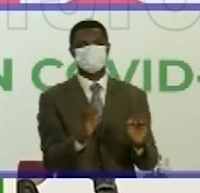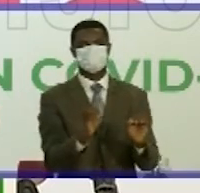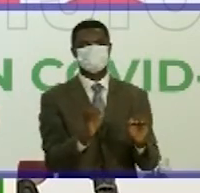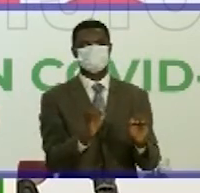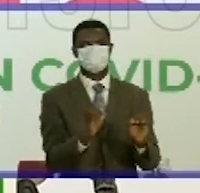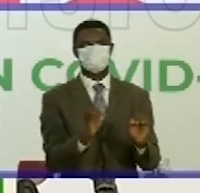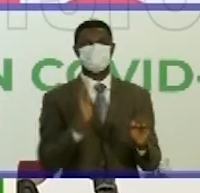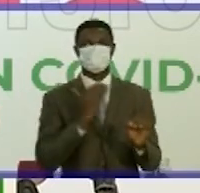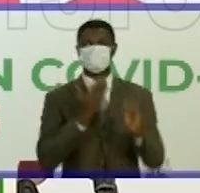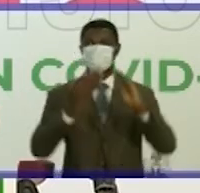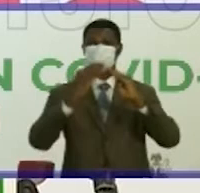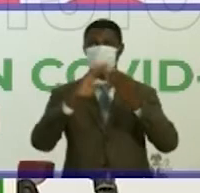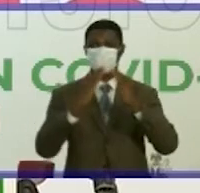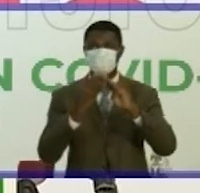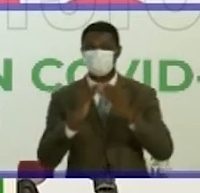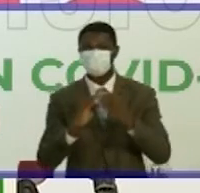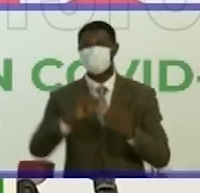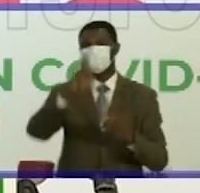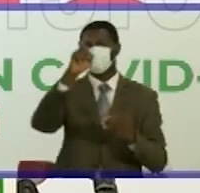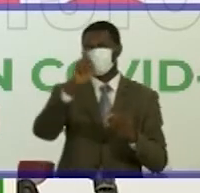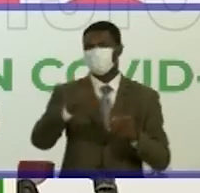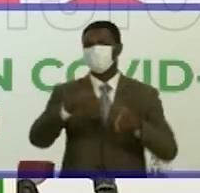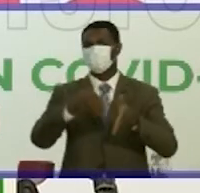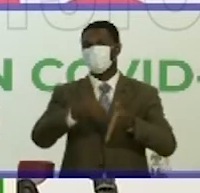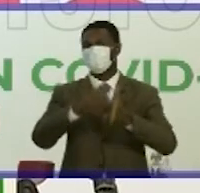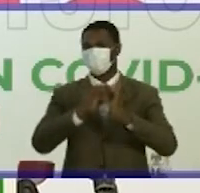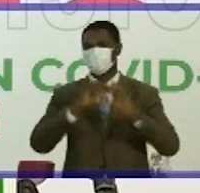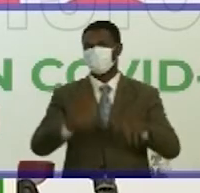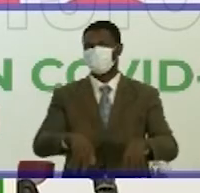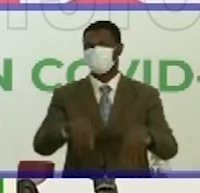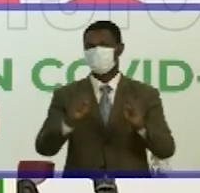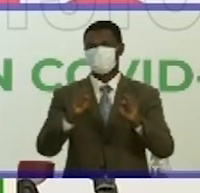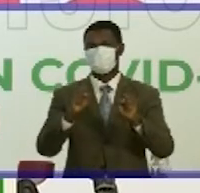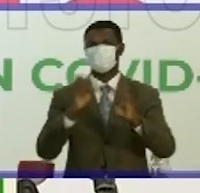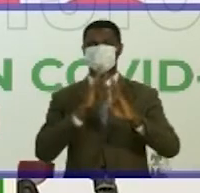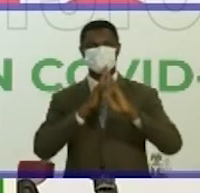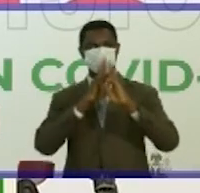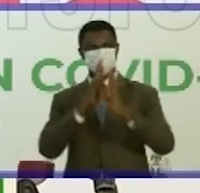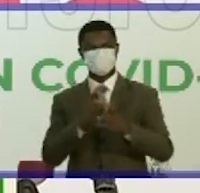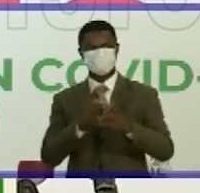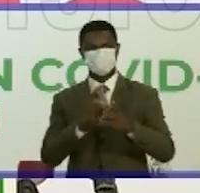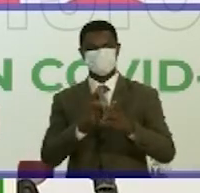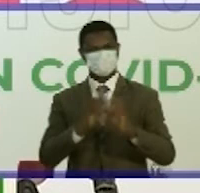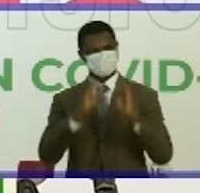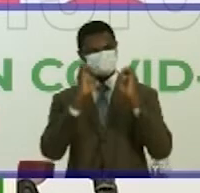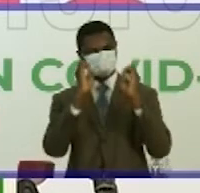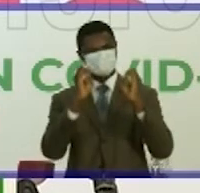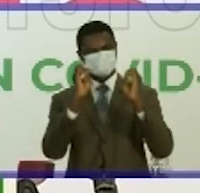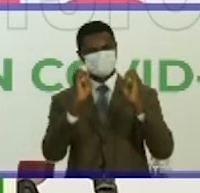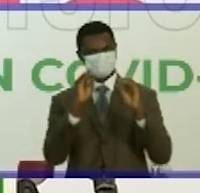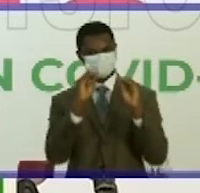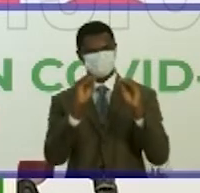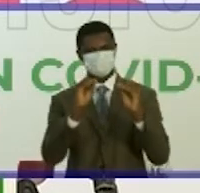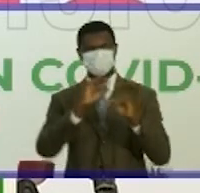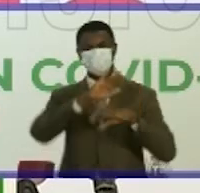Our communities should own the response and continue to educate our citizens about